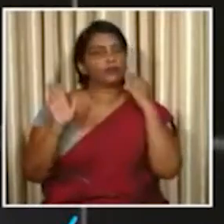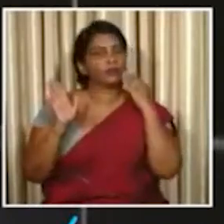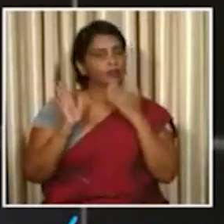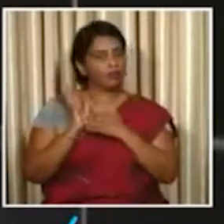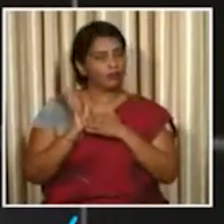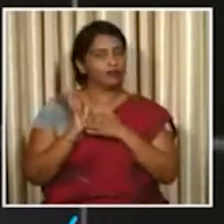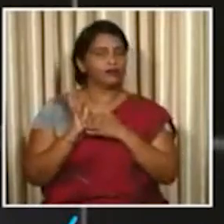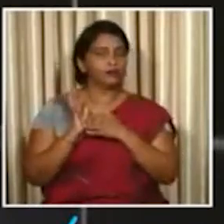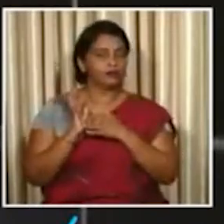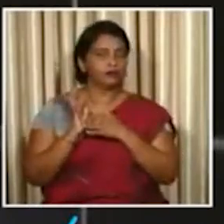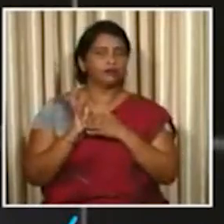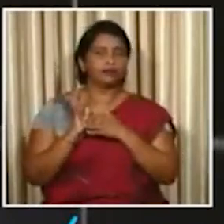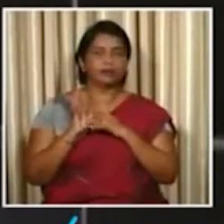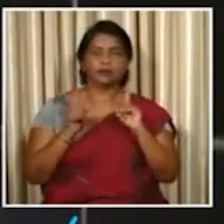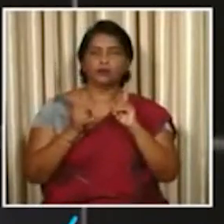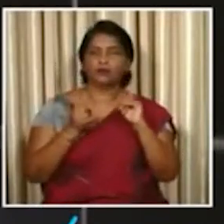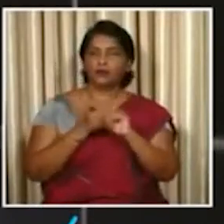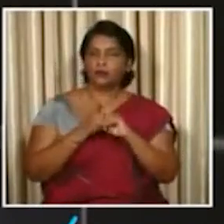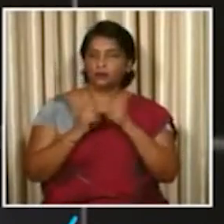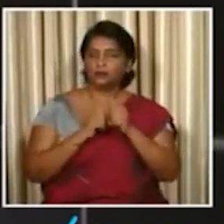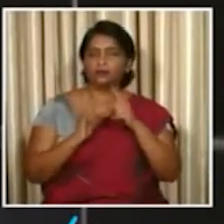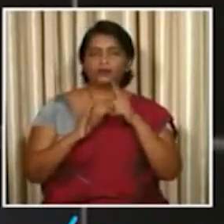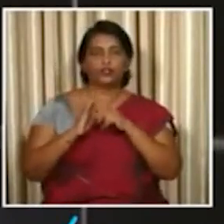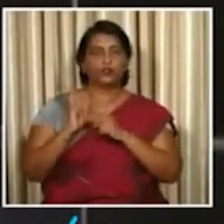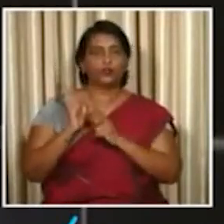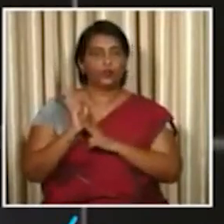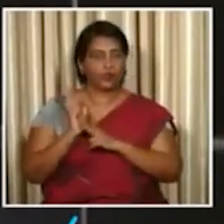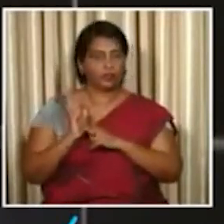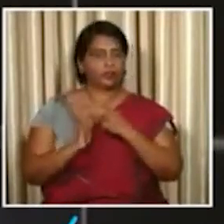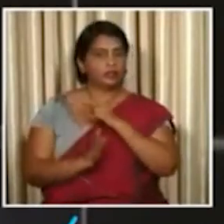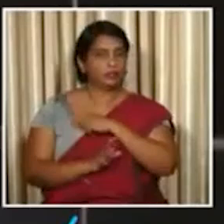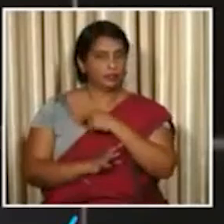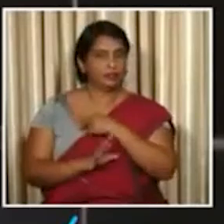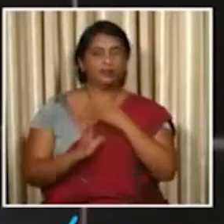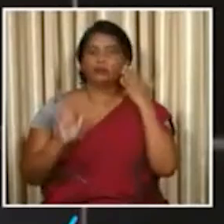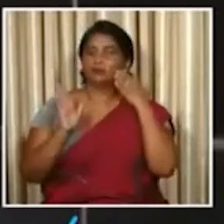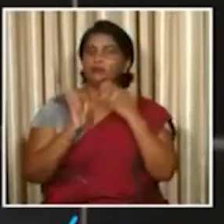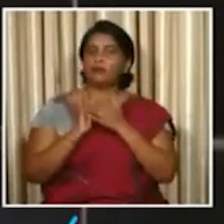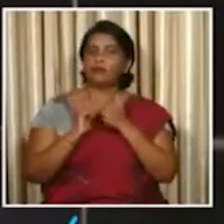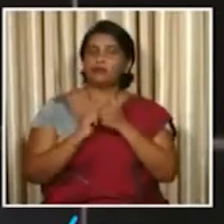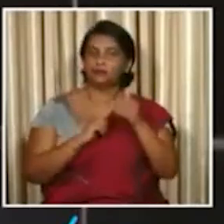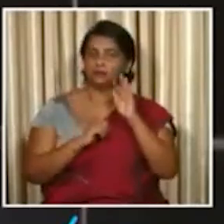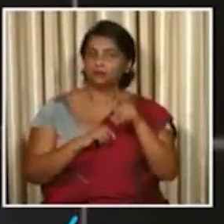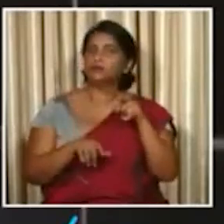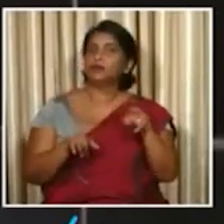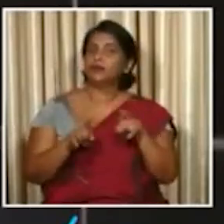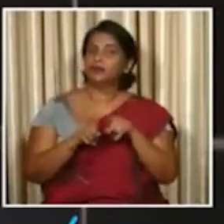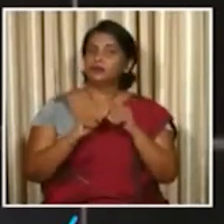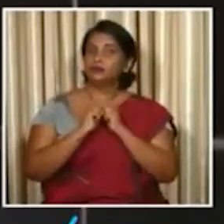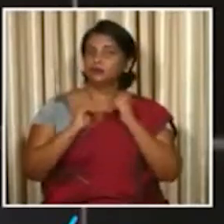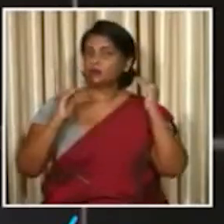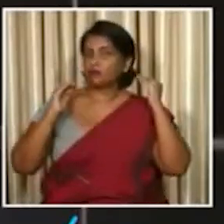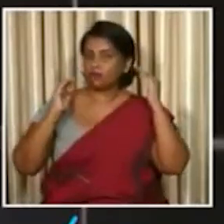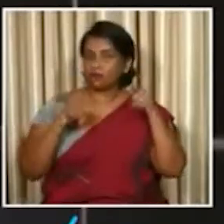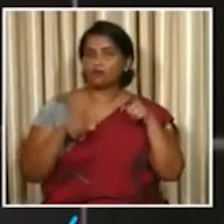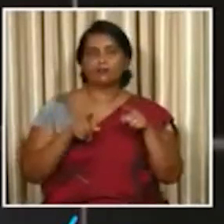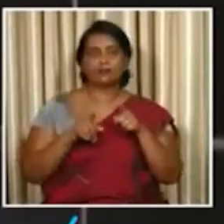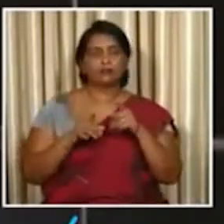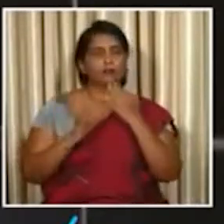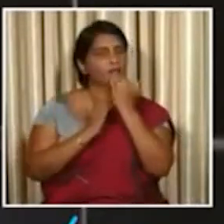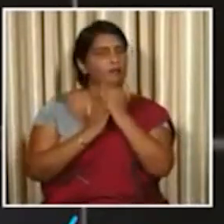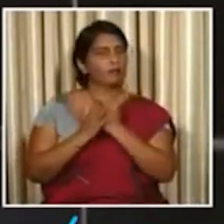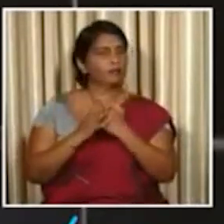casualties and infrastructure destruction contravene proportionality principles. The blockade on essential